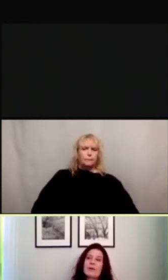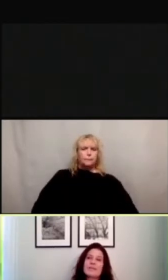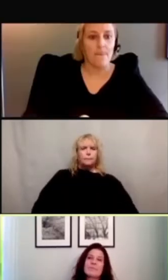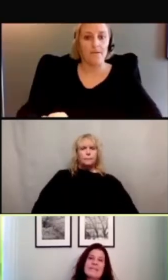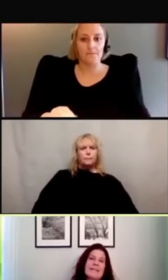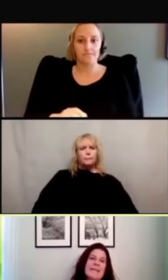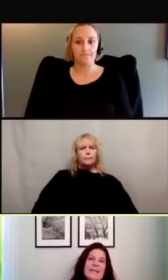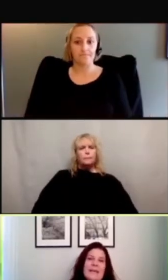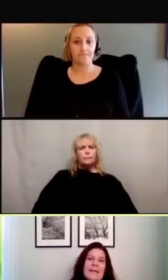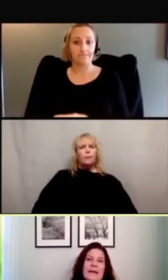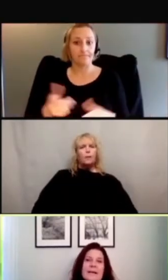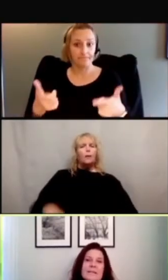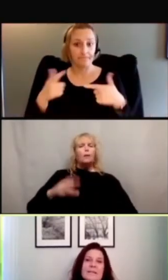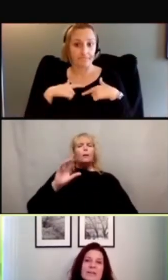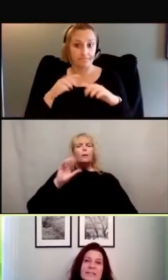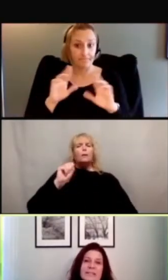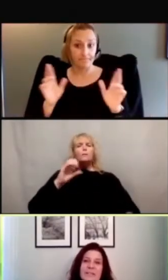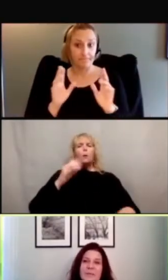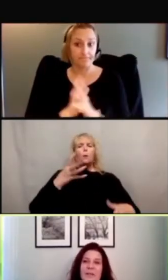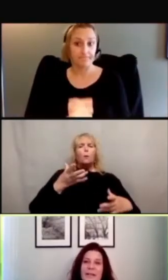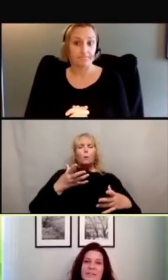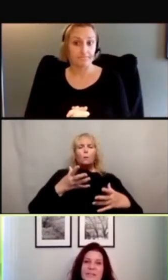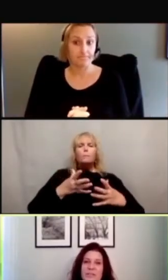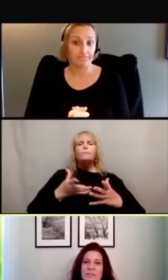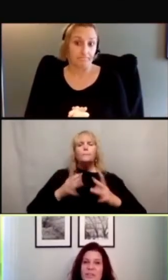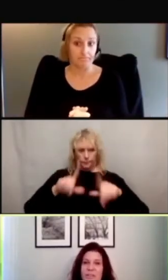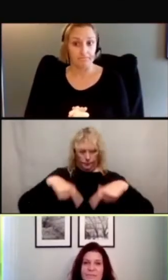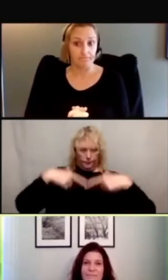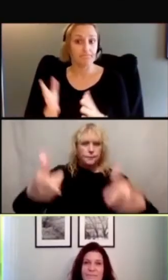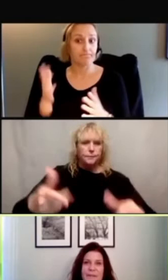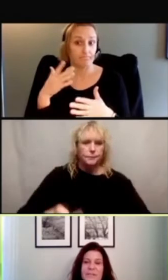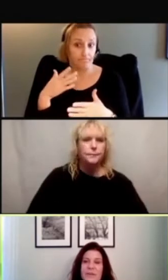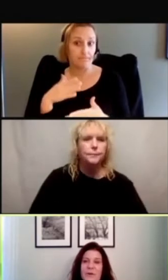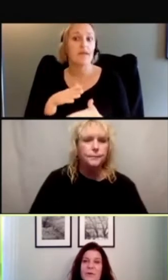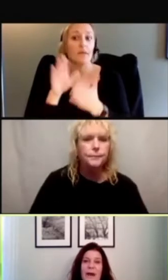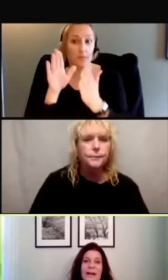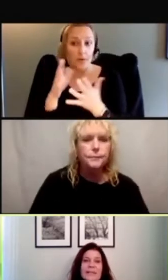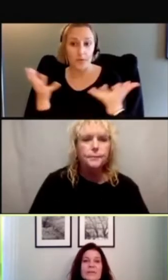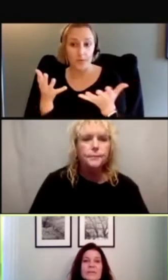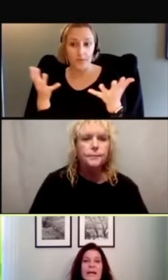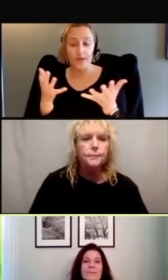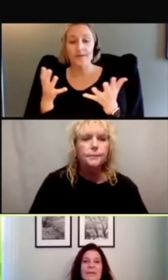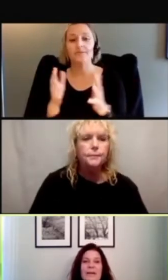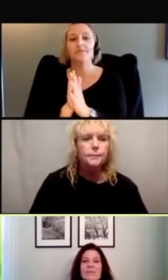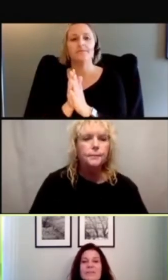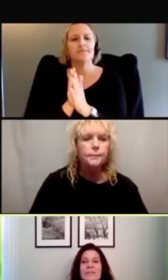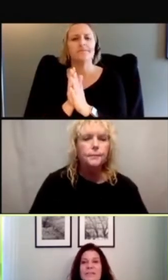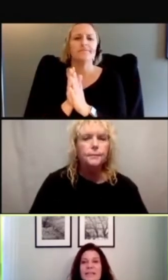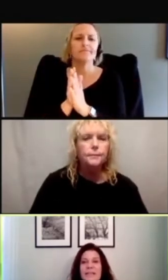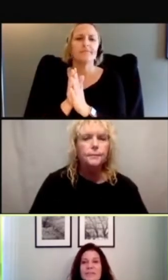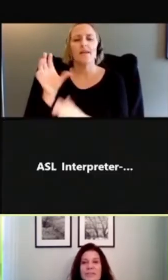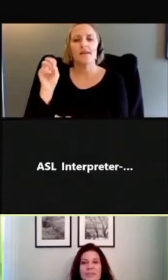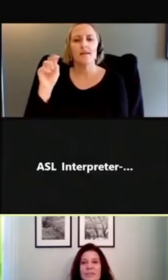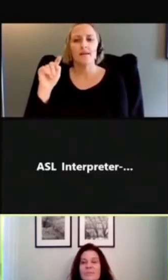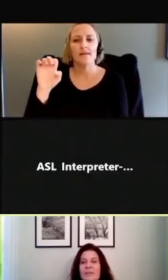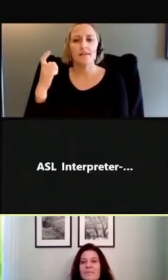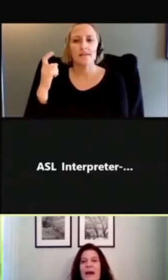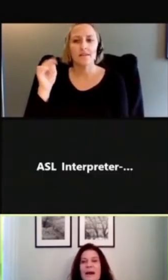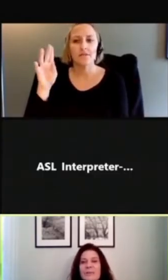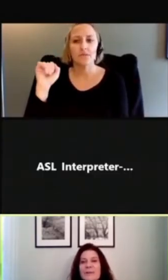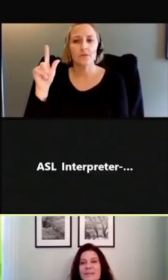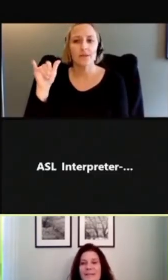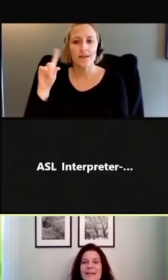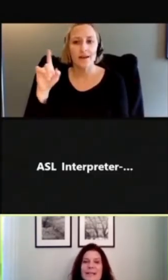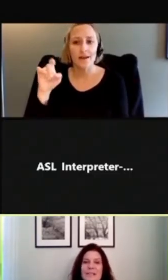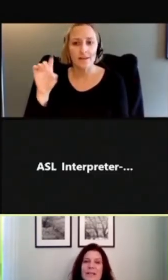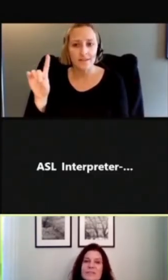So the approach that we take is called contextualized instruction. And so I hear a lot about health literacy in terms of